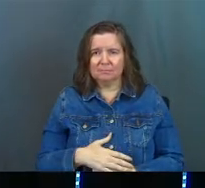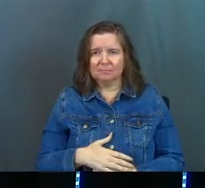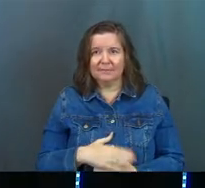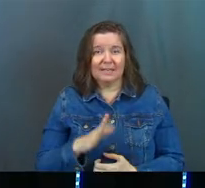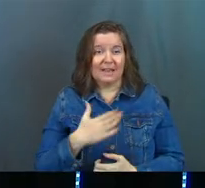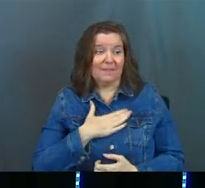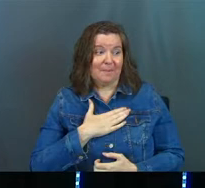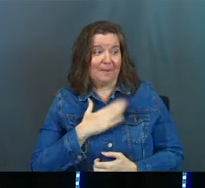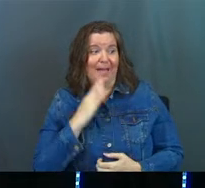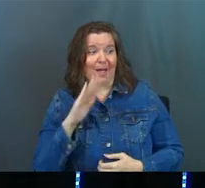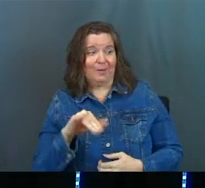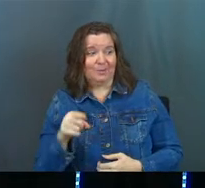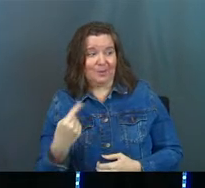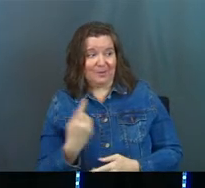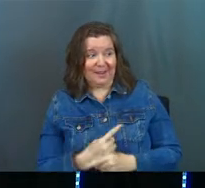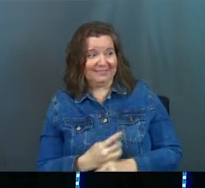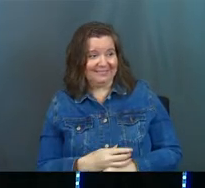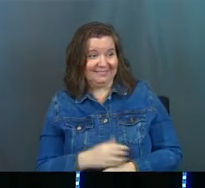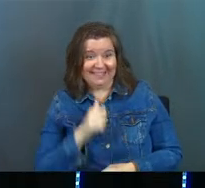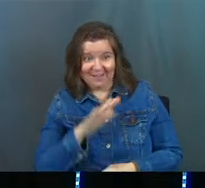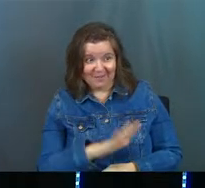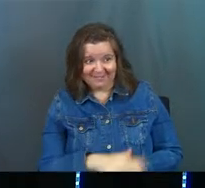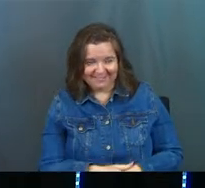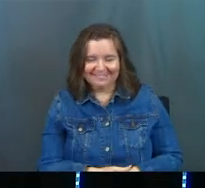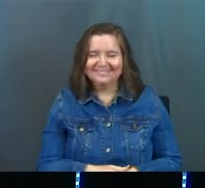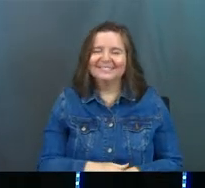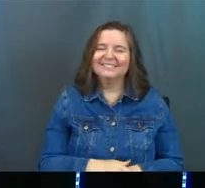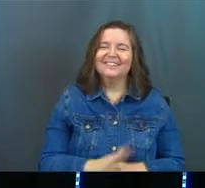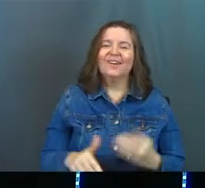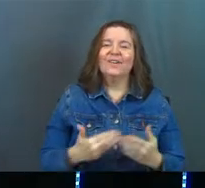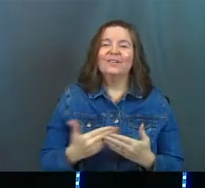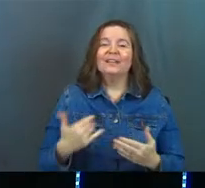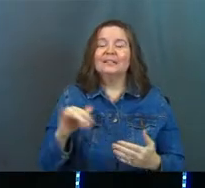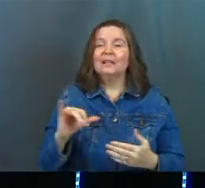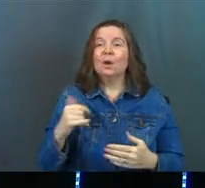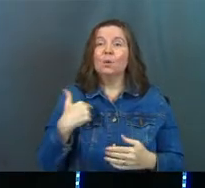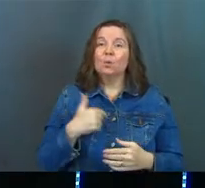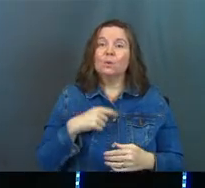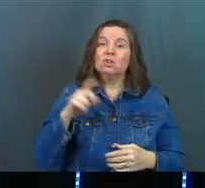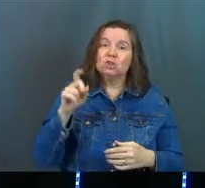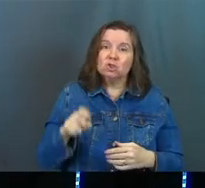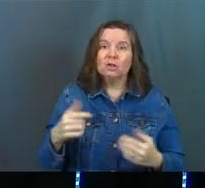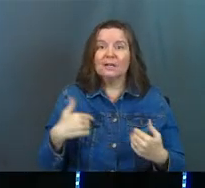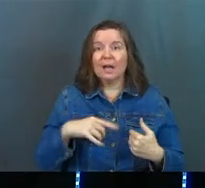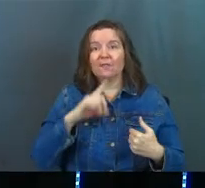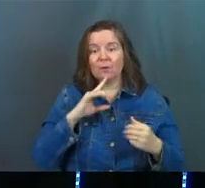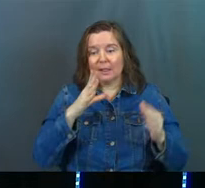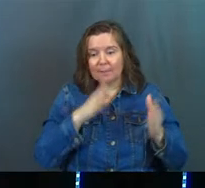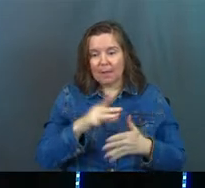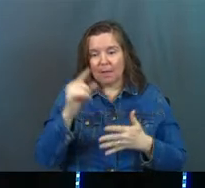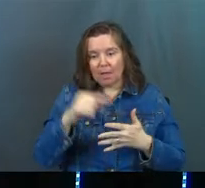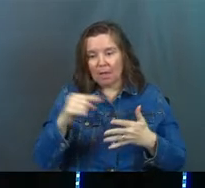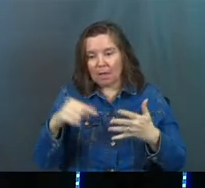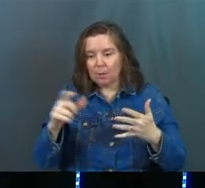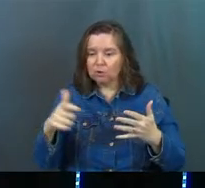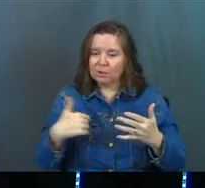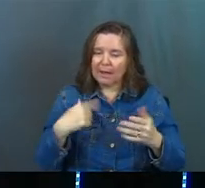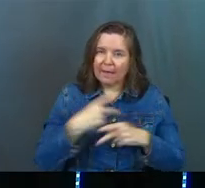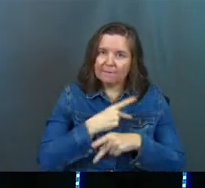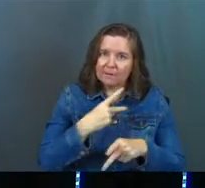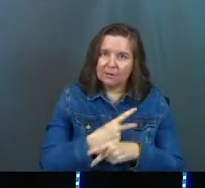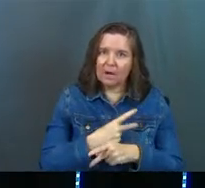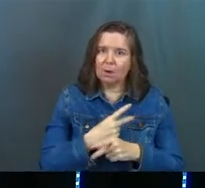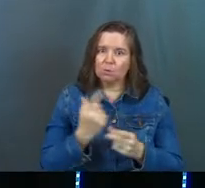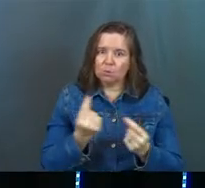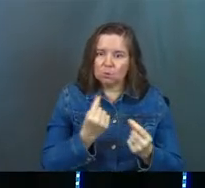Never in your house, just mine, right? Right? Like, all those things that's like, we should have really planned out. We should have figured